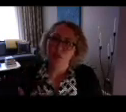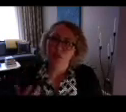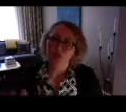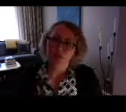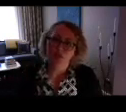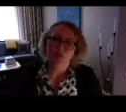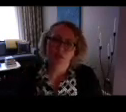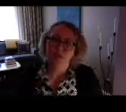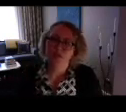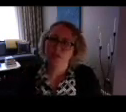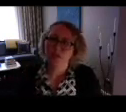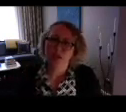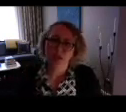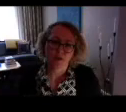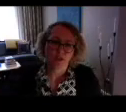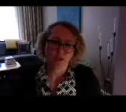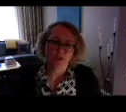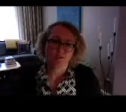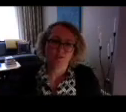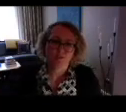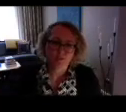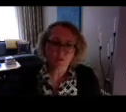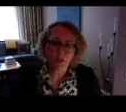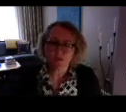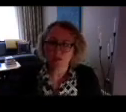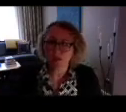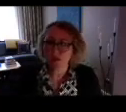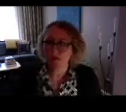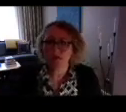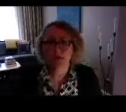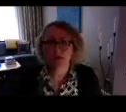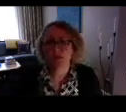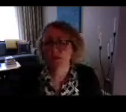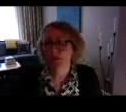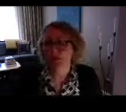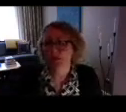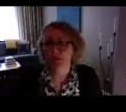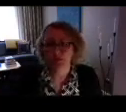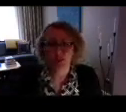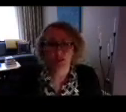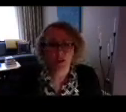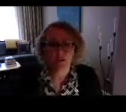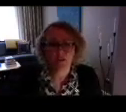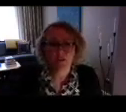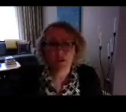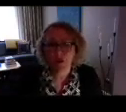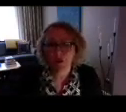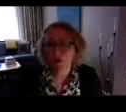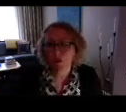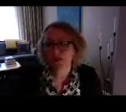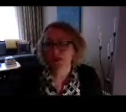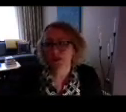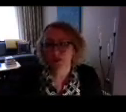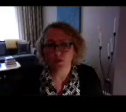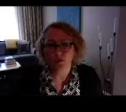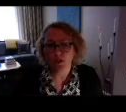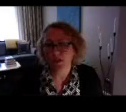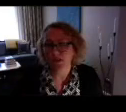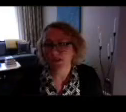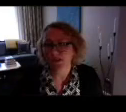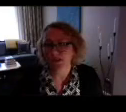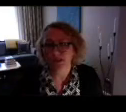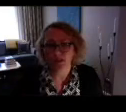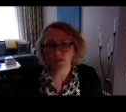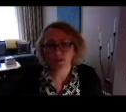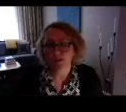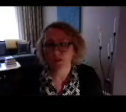much broader global trends in migration. And so I'll name three of them here that converge on islands. One is a global